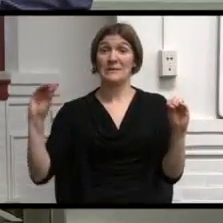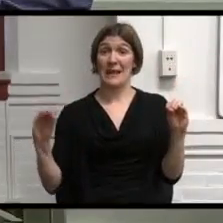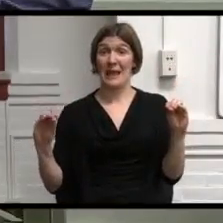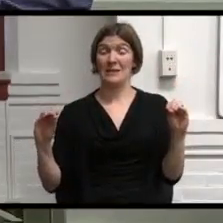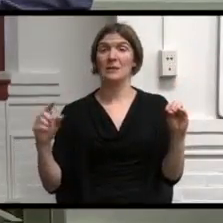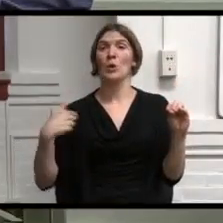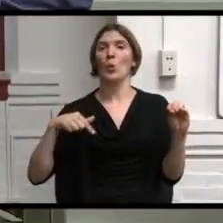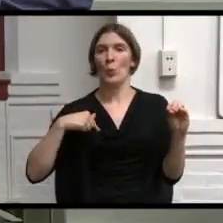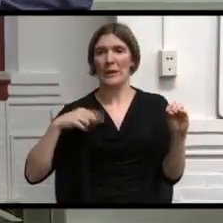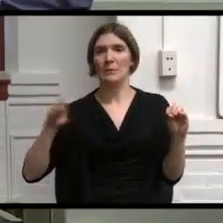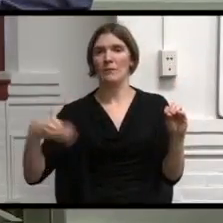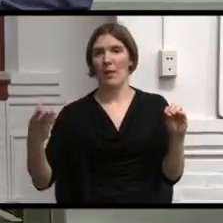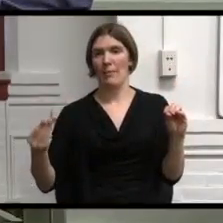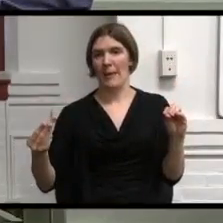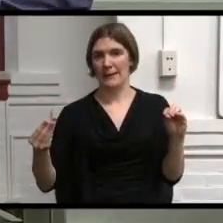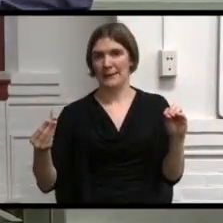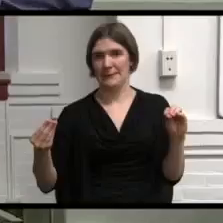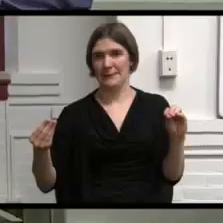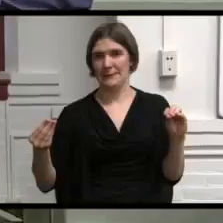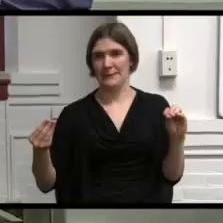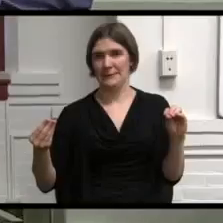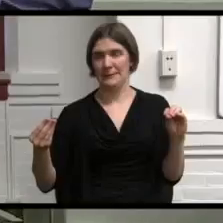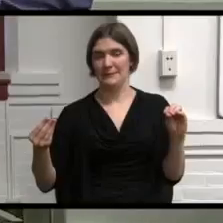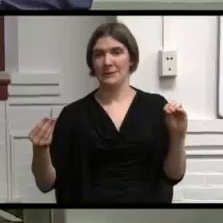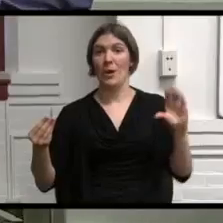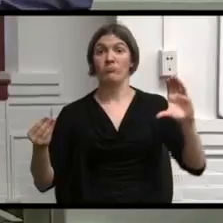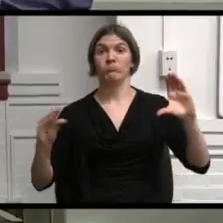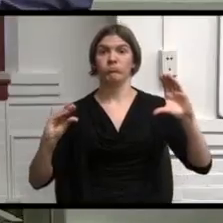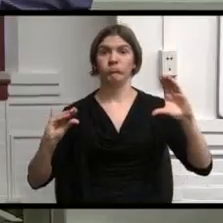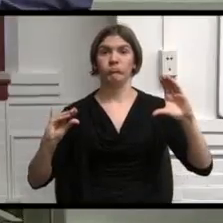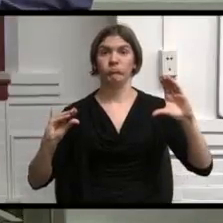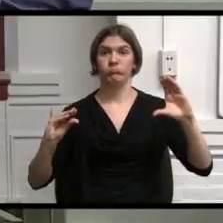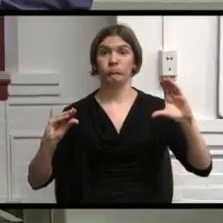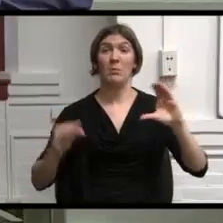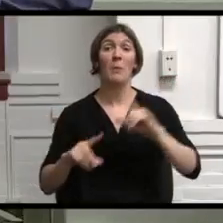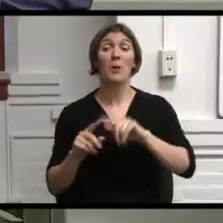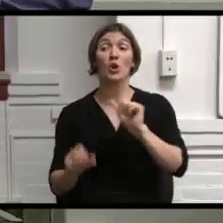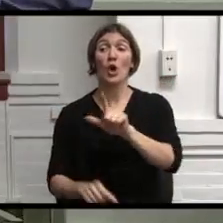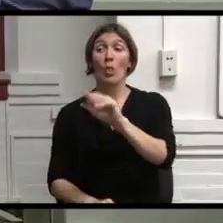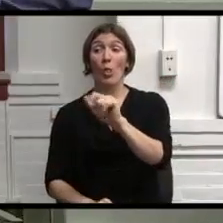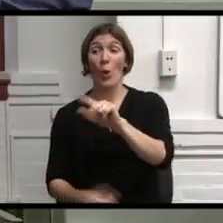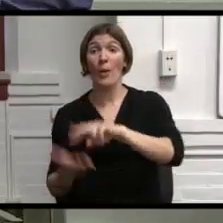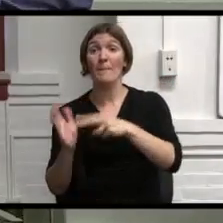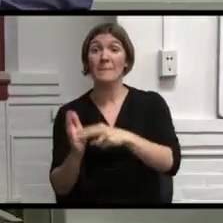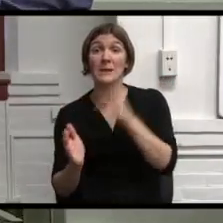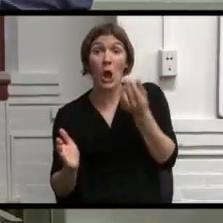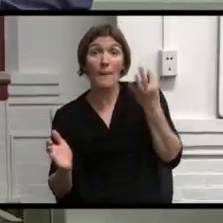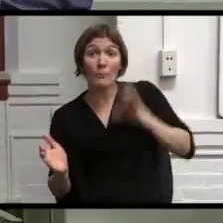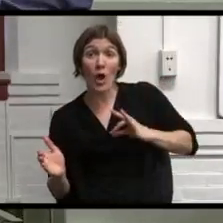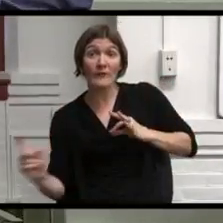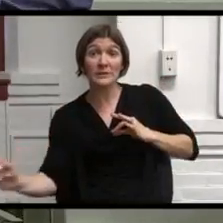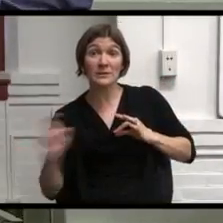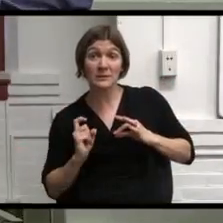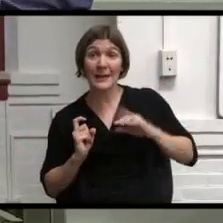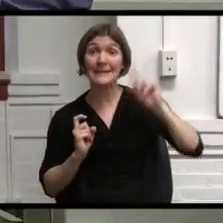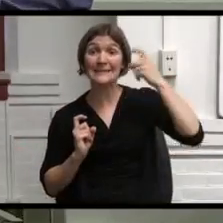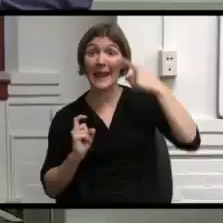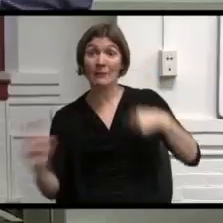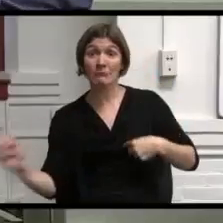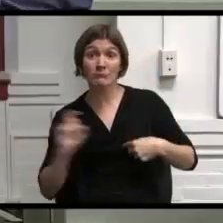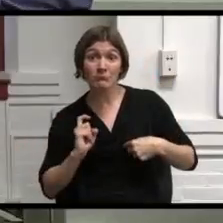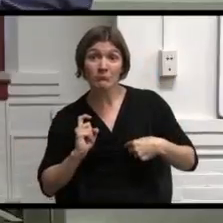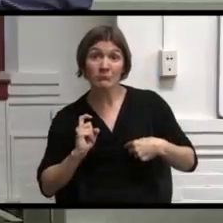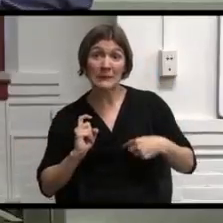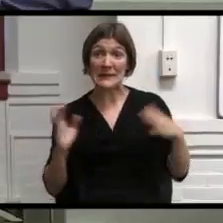are provided locally. In this instance, the definition of local can include not-for-profits and state entities, and there's